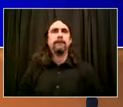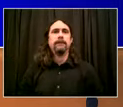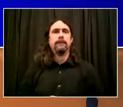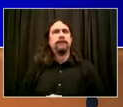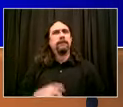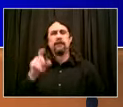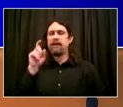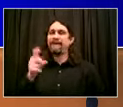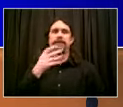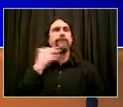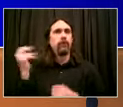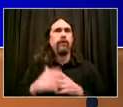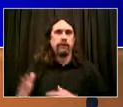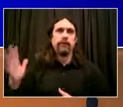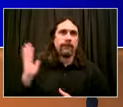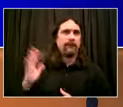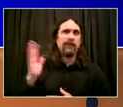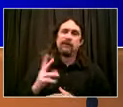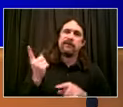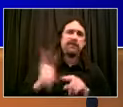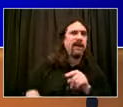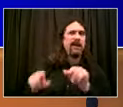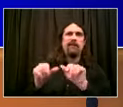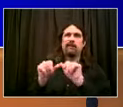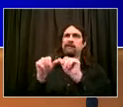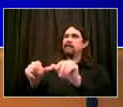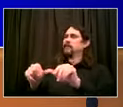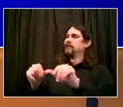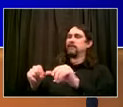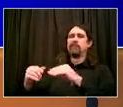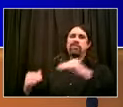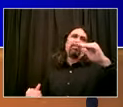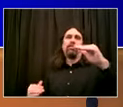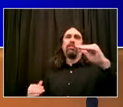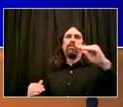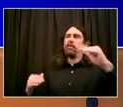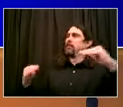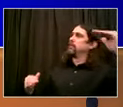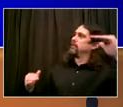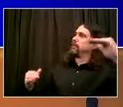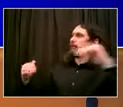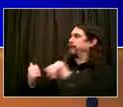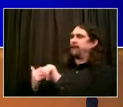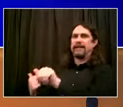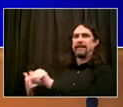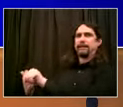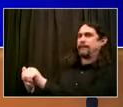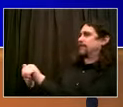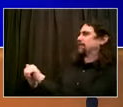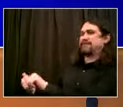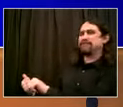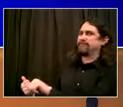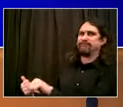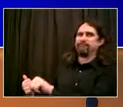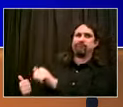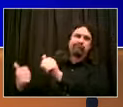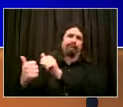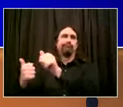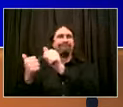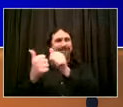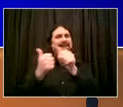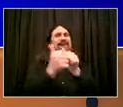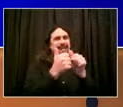sense of urgency at City Hall because now that we can see the light at the end of the tunnel with COVID, our singular